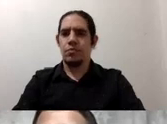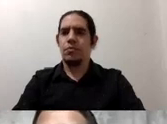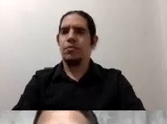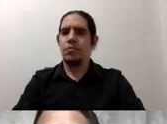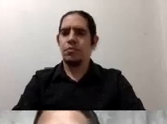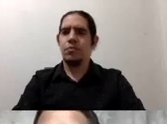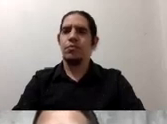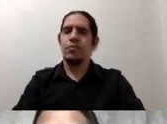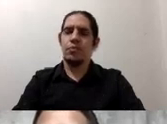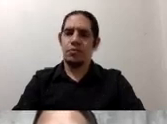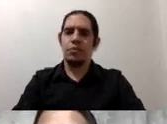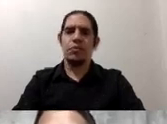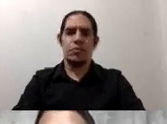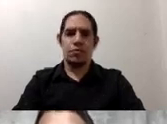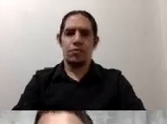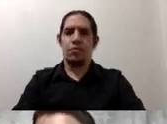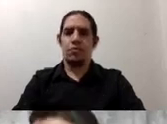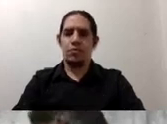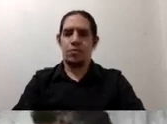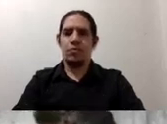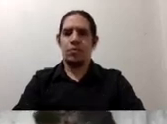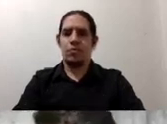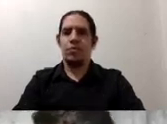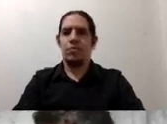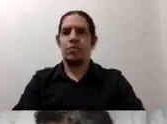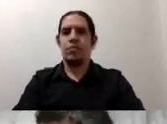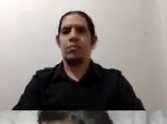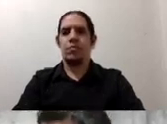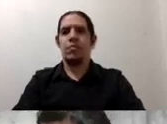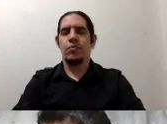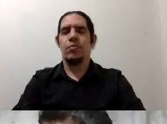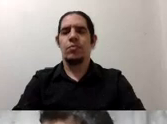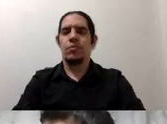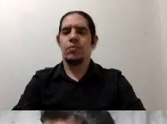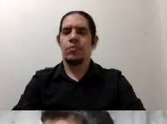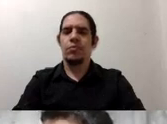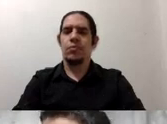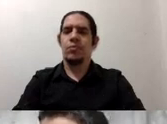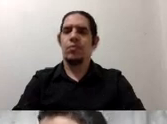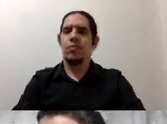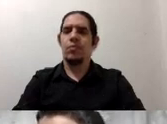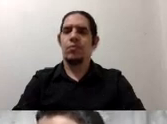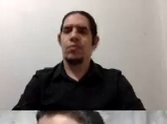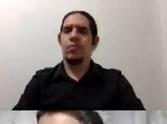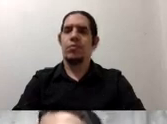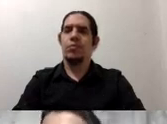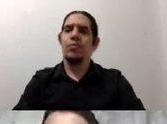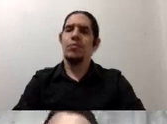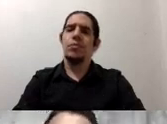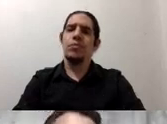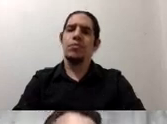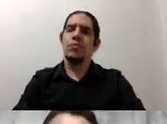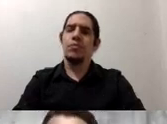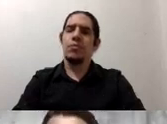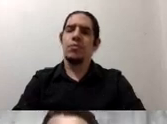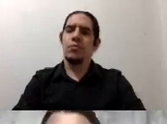Also, the meaningfulness of learning non-standard English, according to the students' perceptions, is that only 2 of them answered that it did not have an